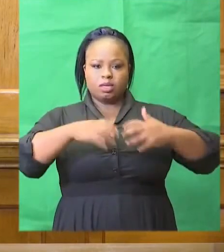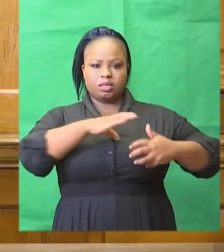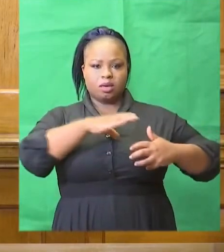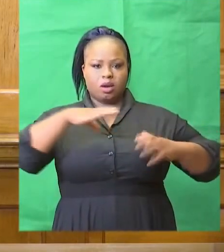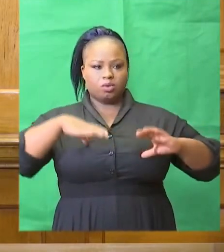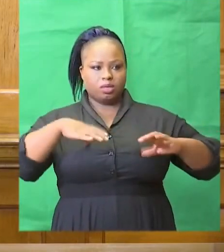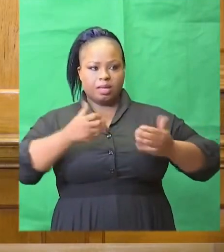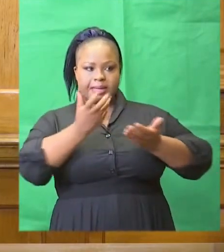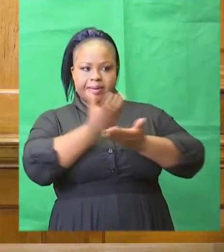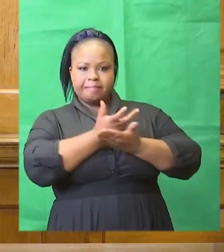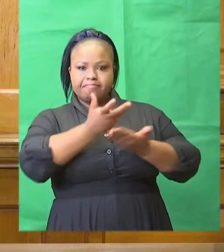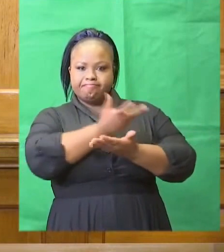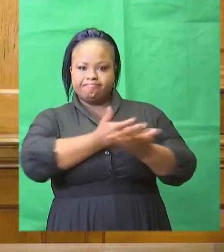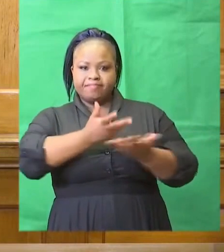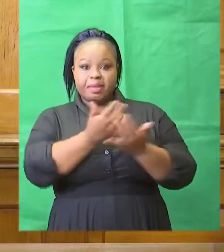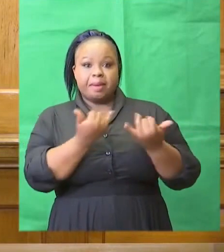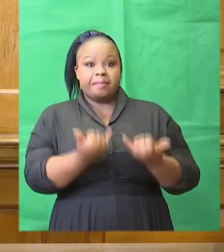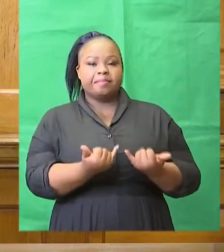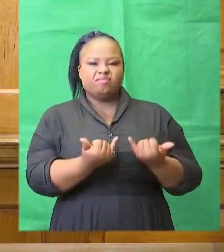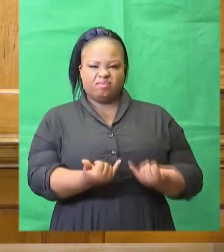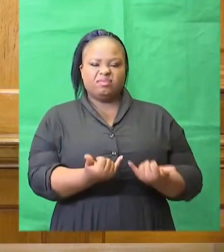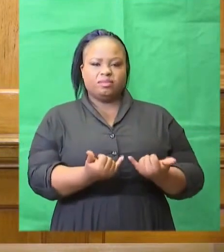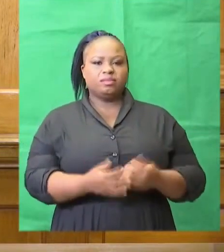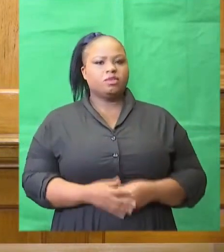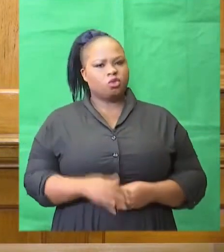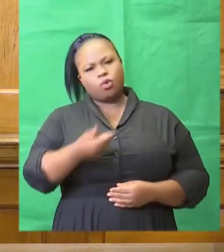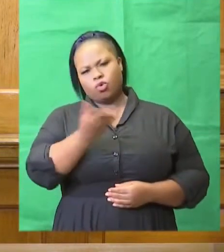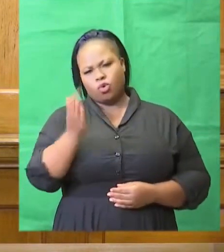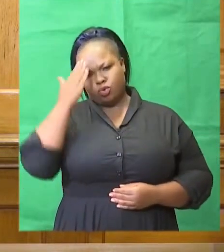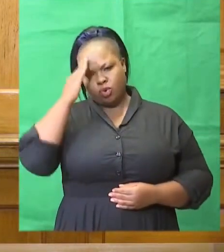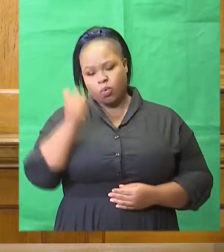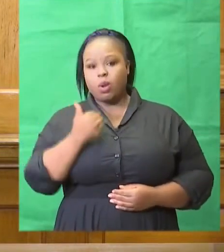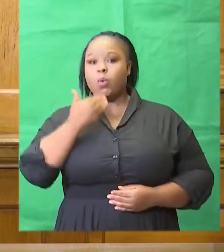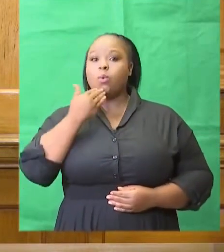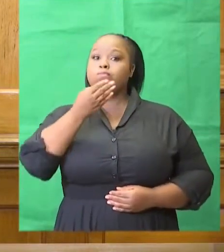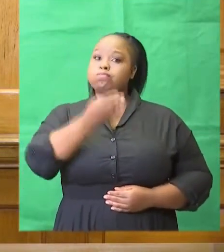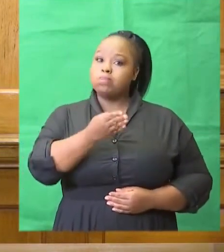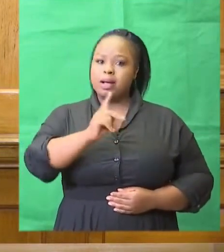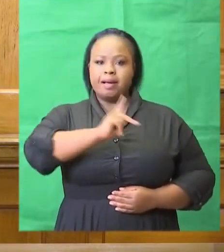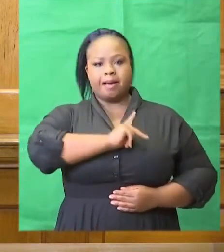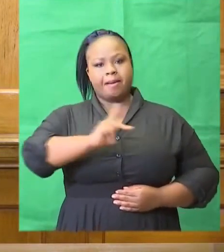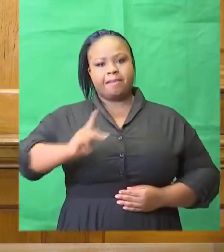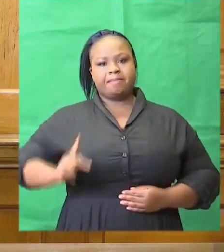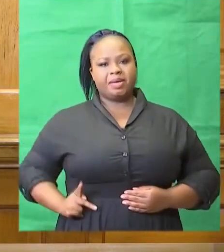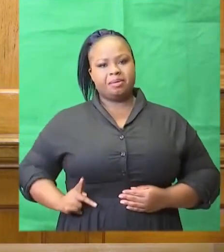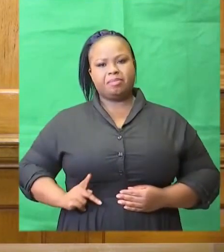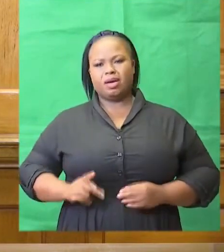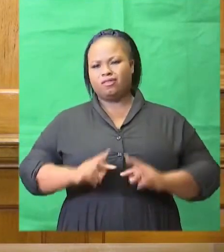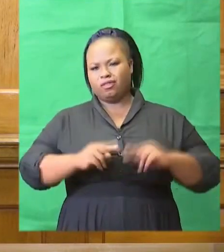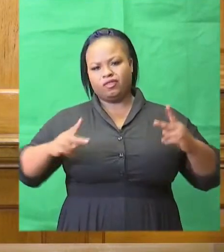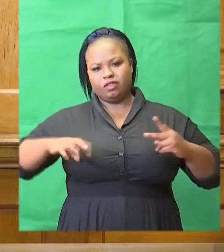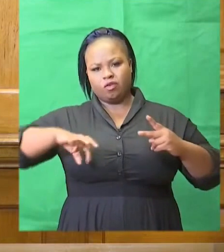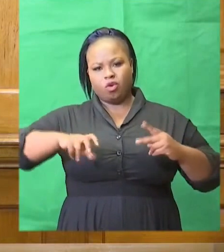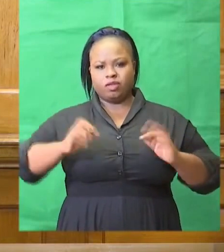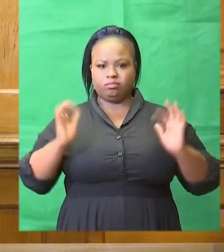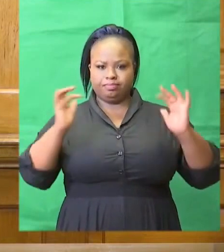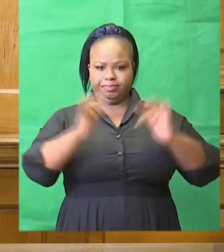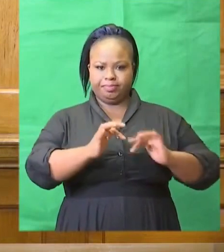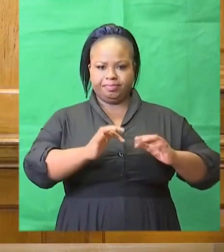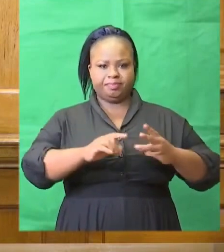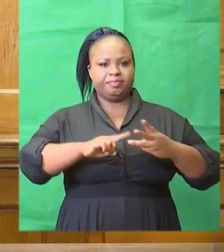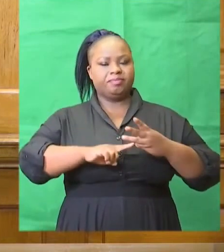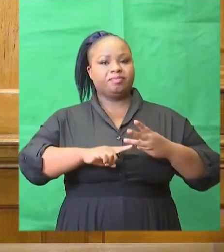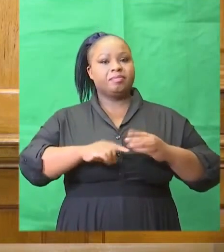Council, which is attended, as you well know, by our premiers and members of